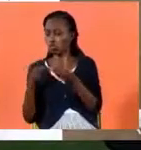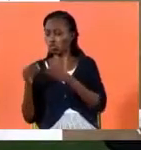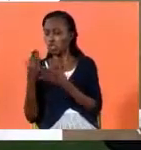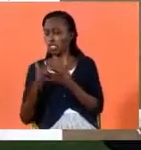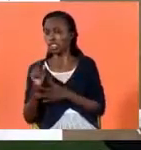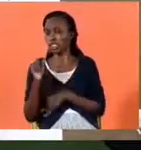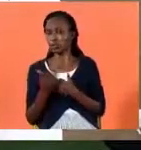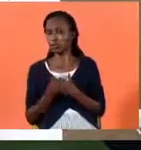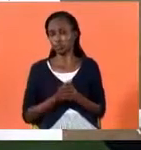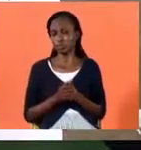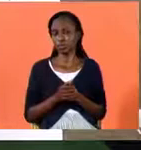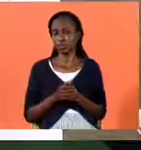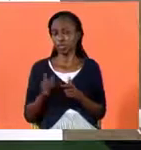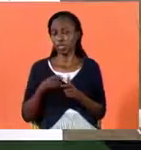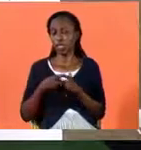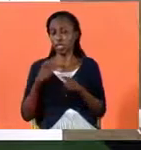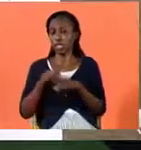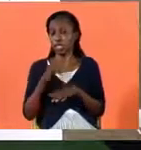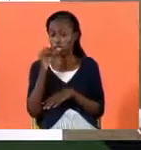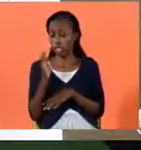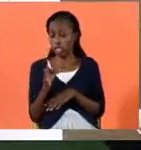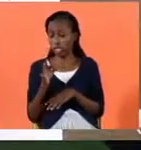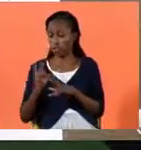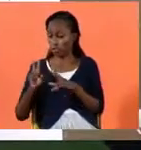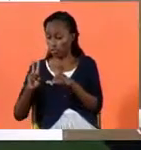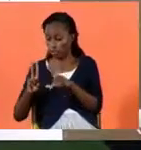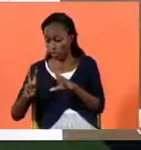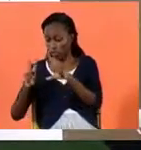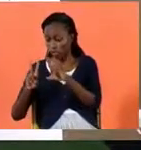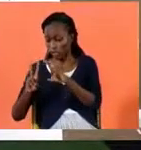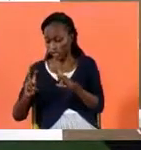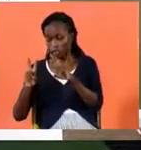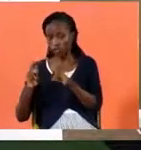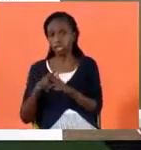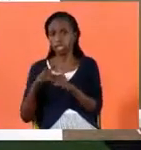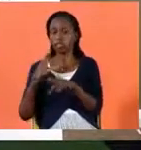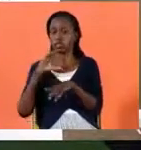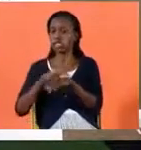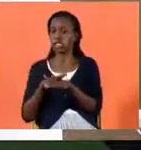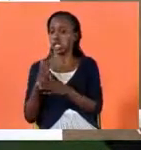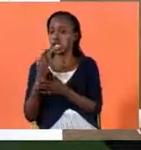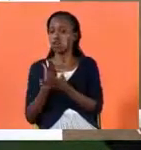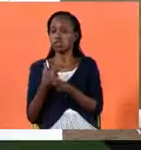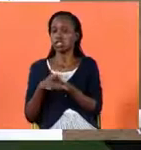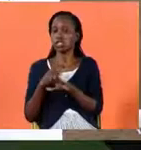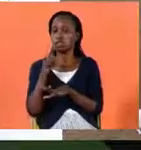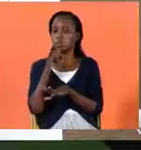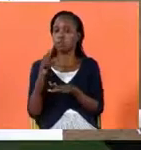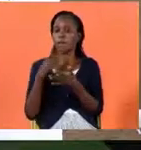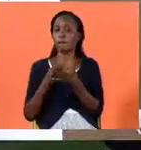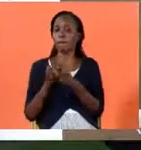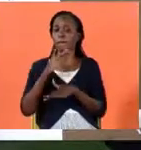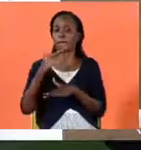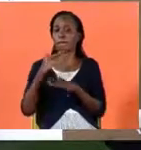services, right? You will often find that if you pull that thread, you will often find that there's a story about illicit financial flows that is